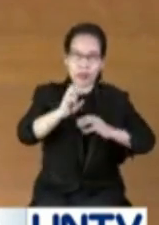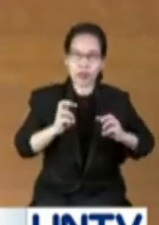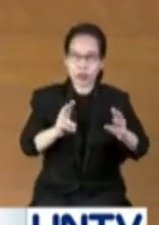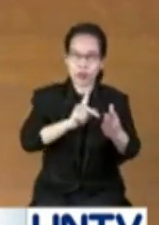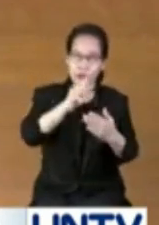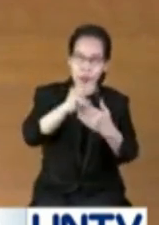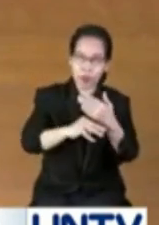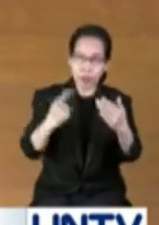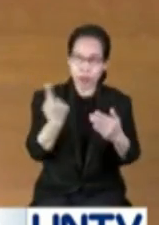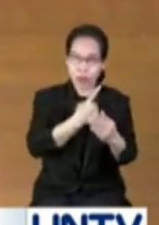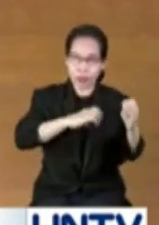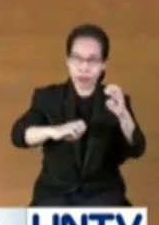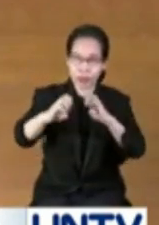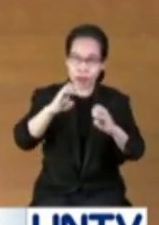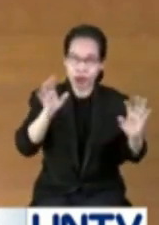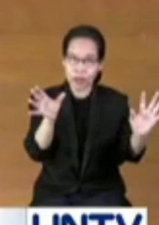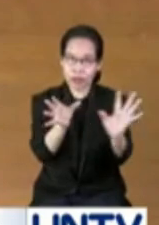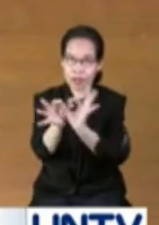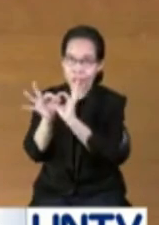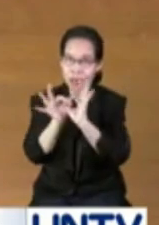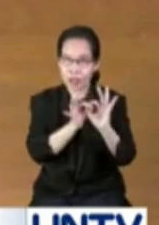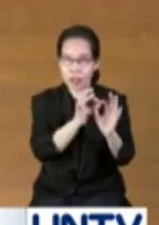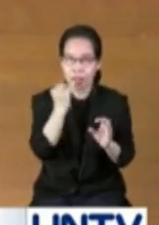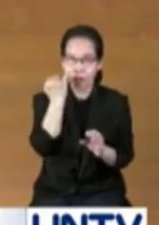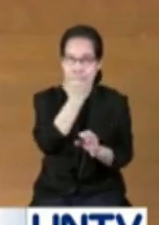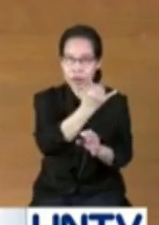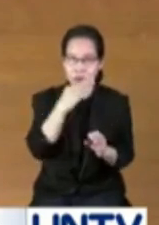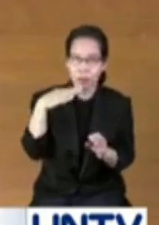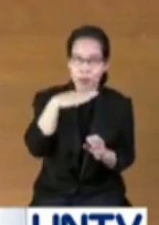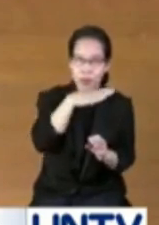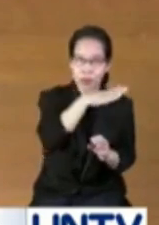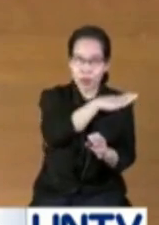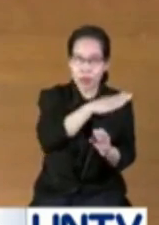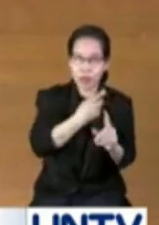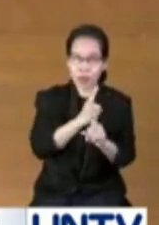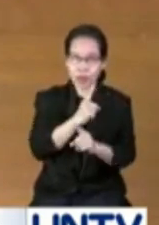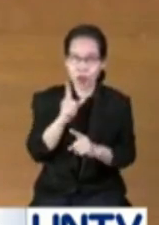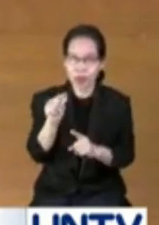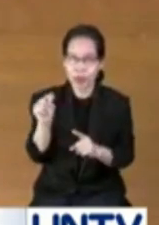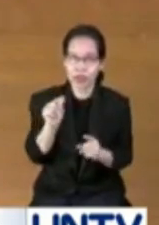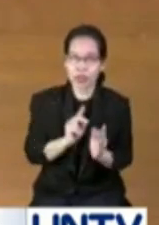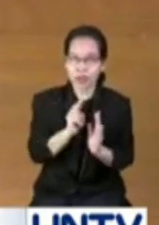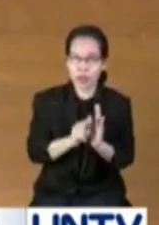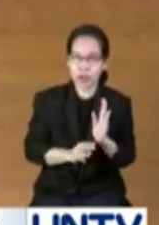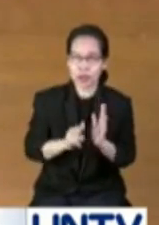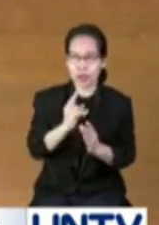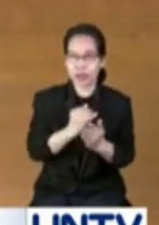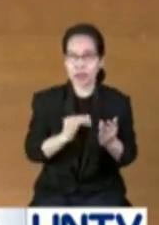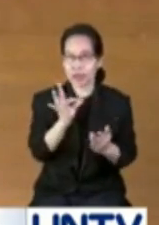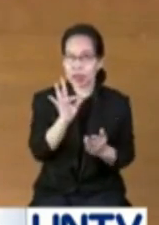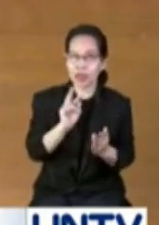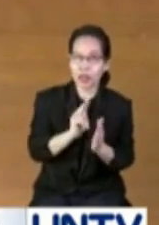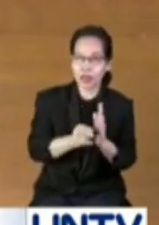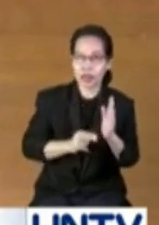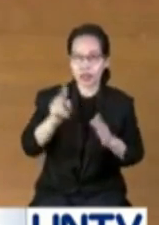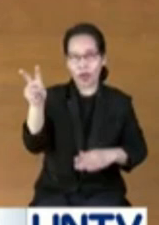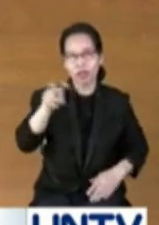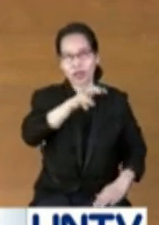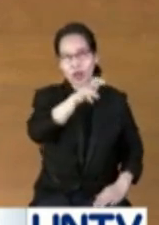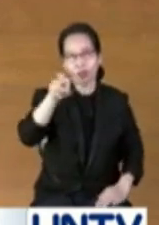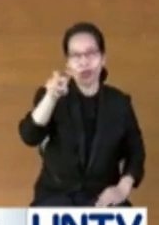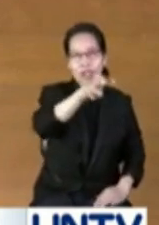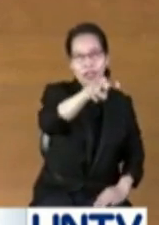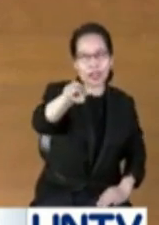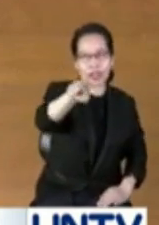effectively connect Ilocos to Bicol from 20 hours to just 9 hours of travel.